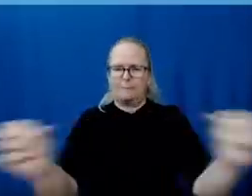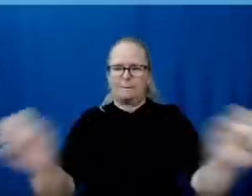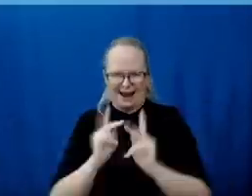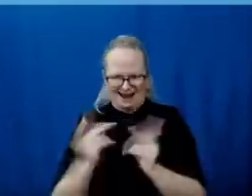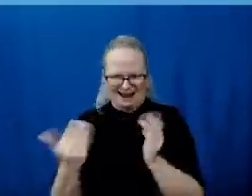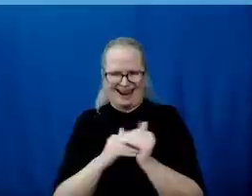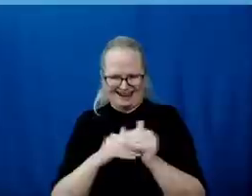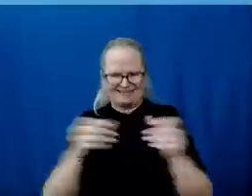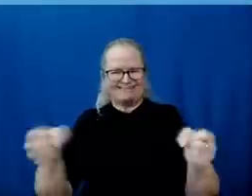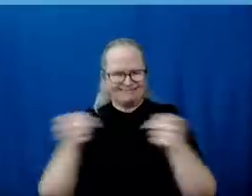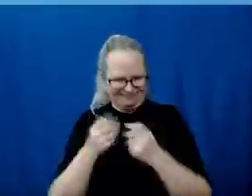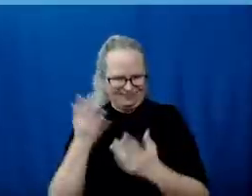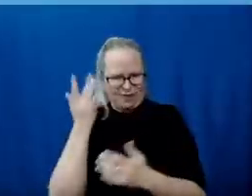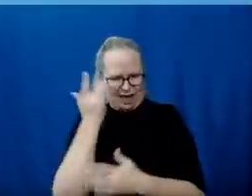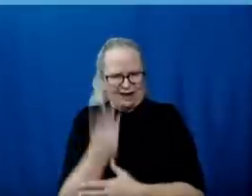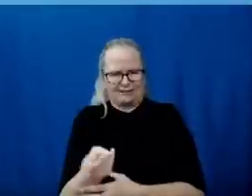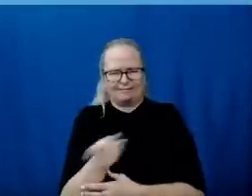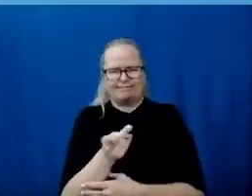you both back on to see